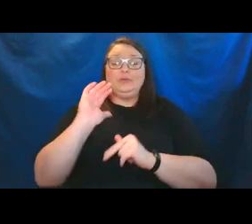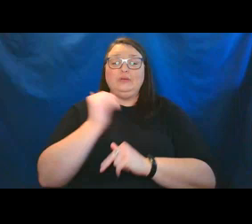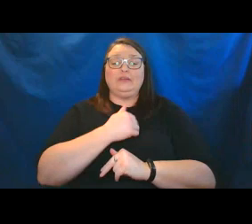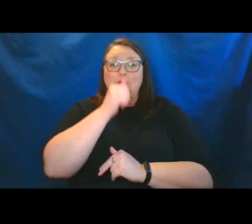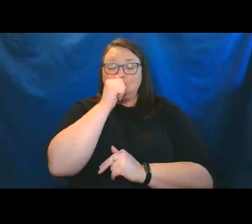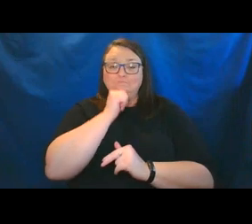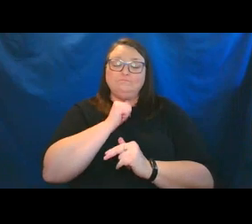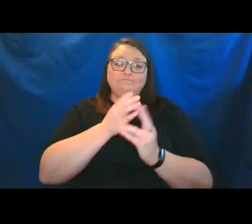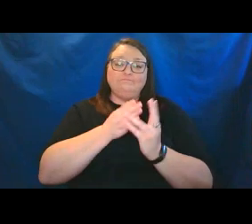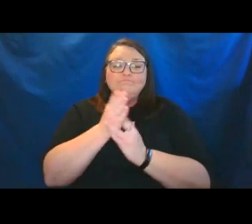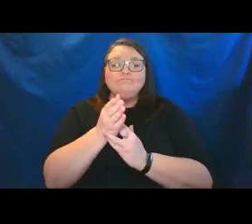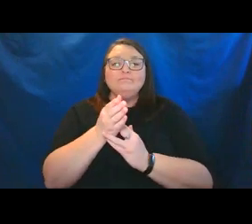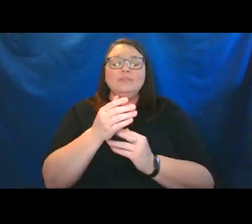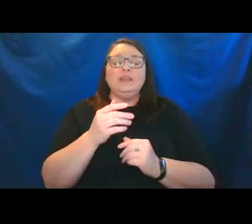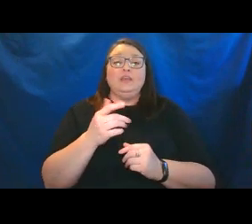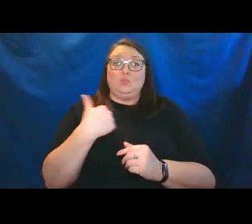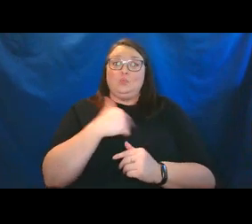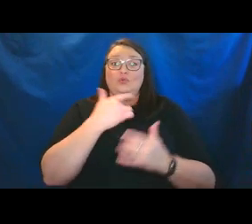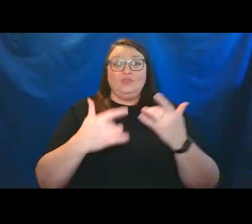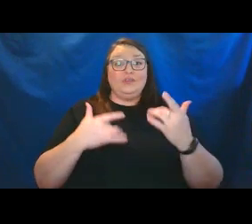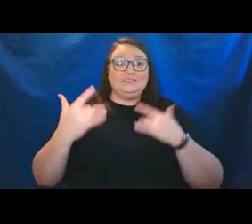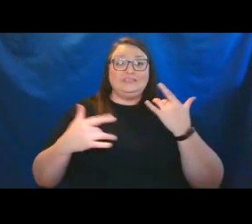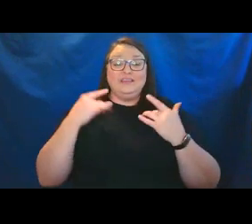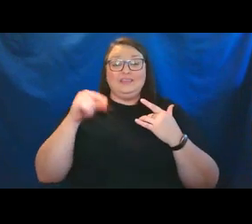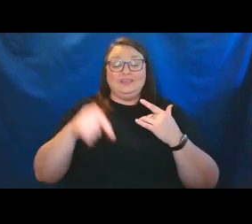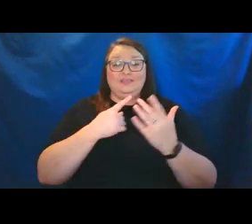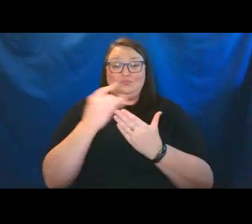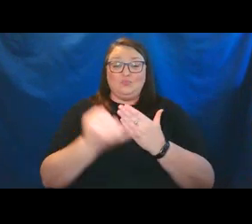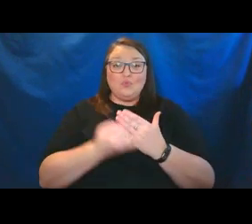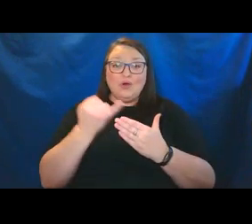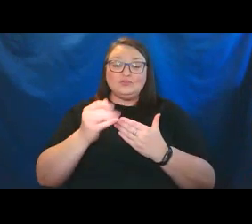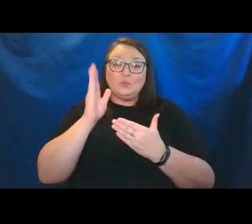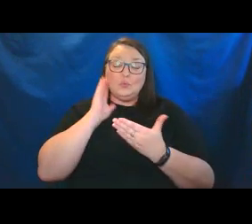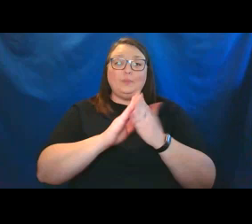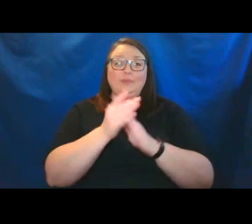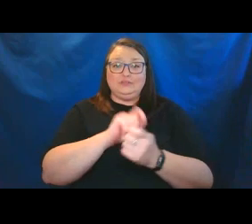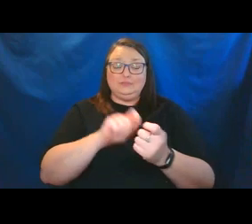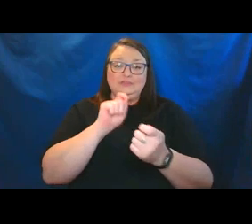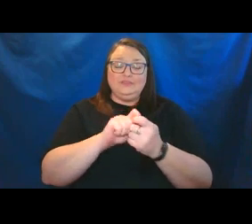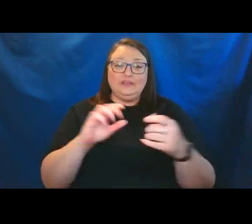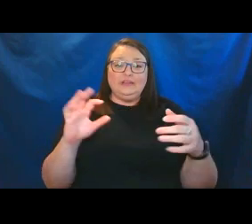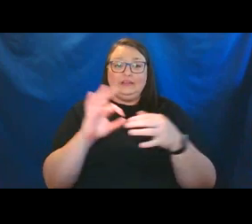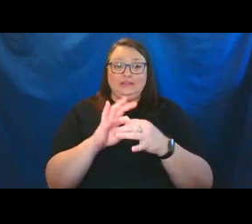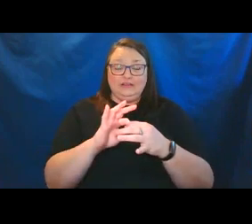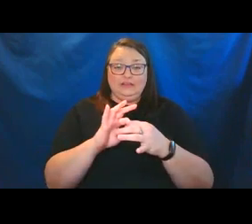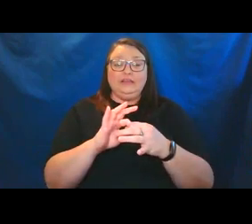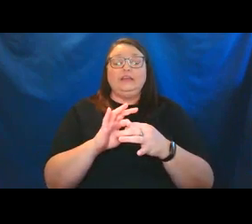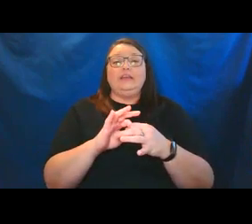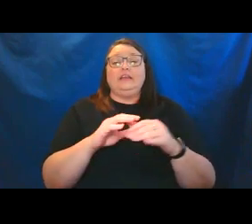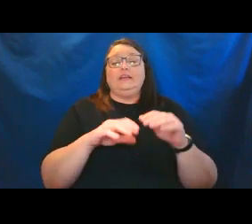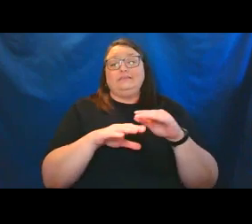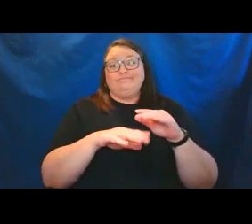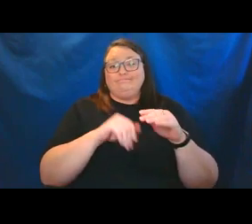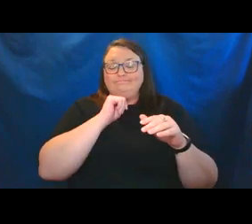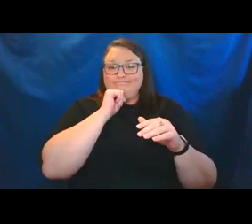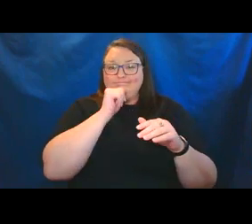So we're really excited that this project is going to be specifically linking underrepresented and